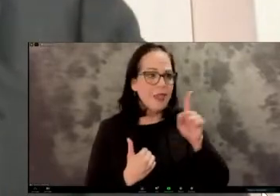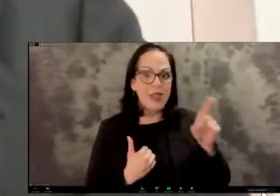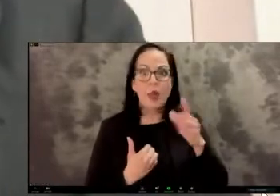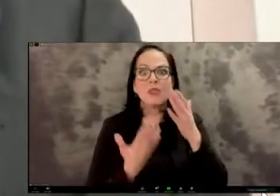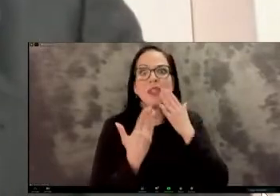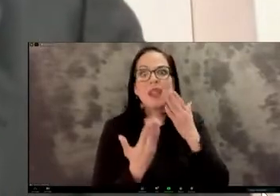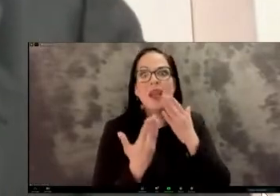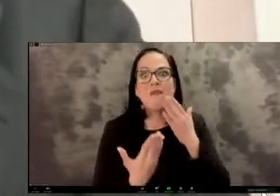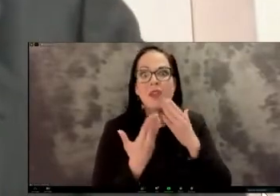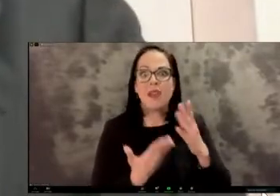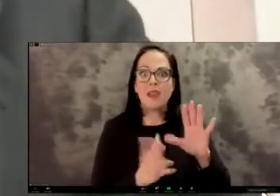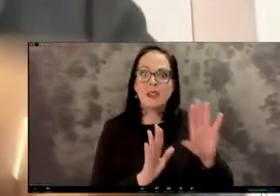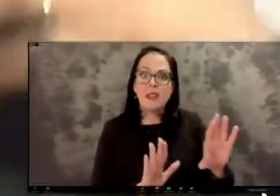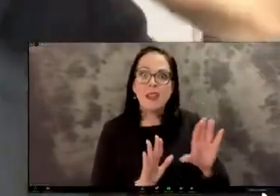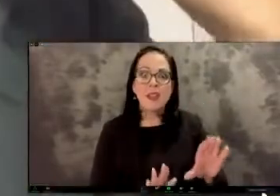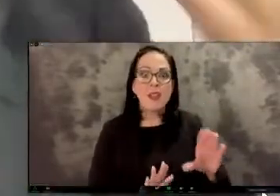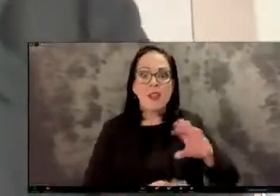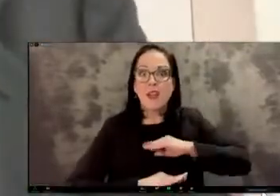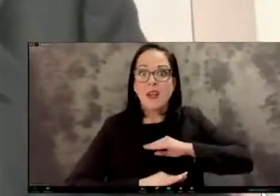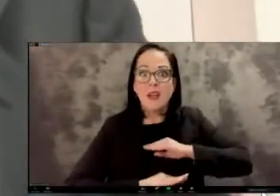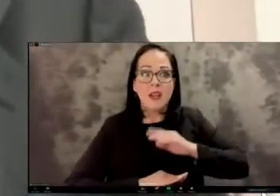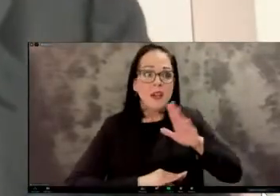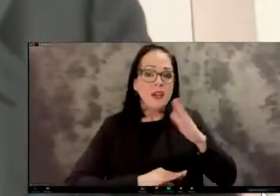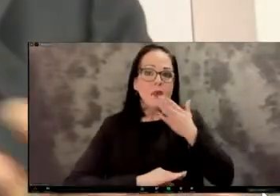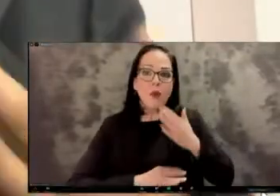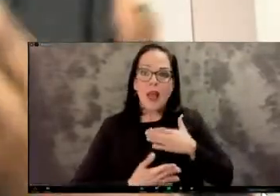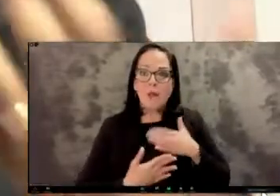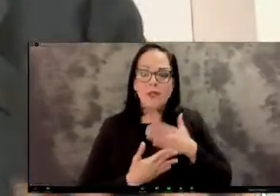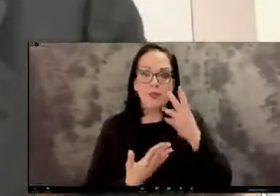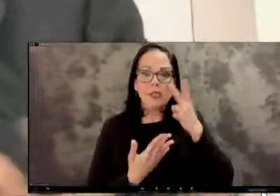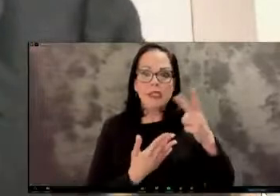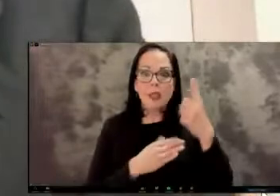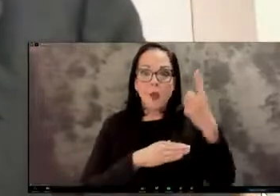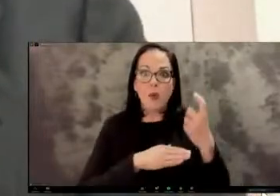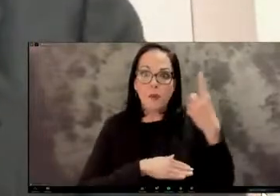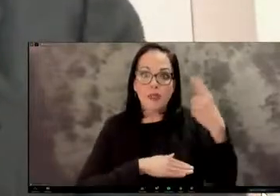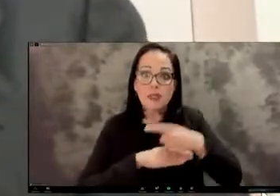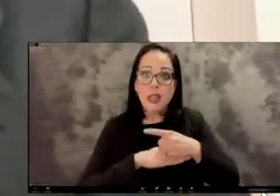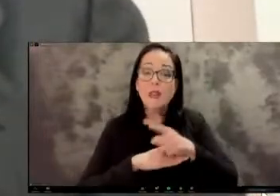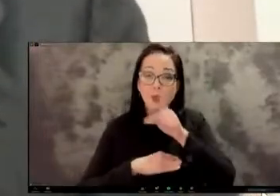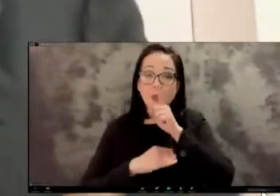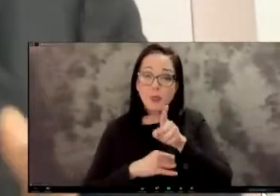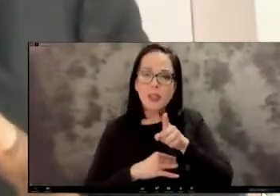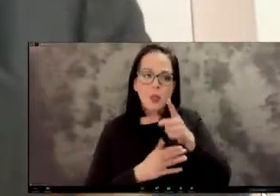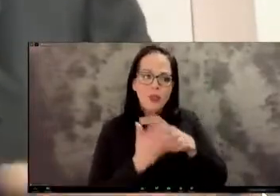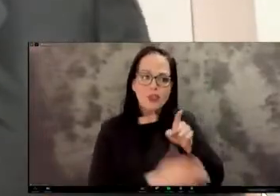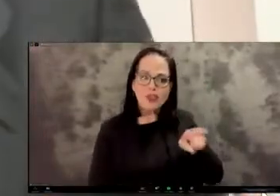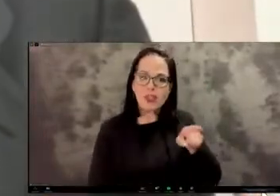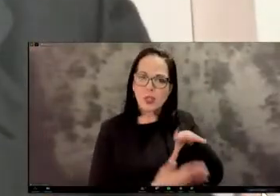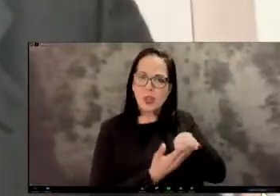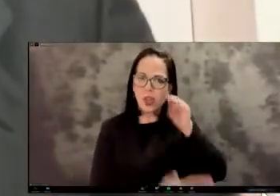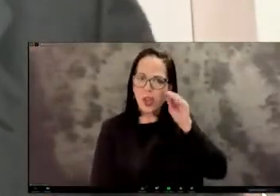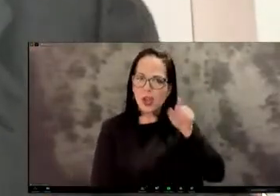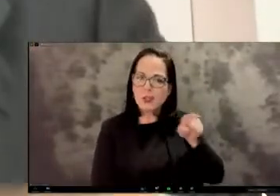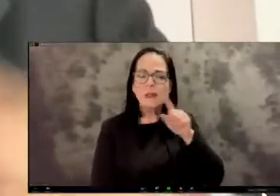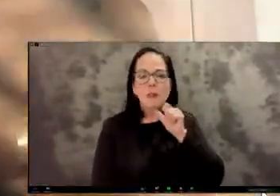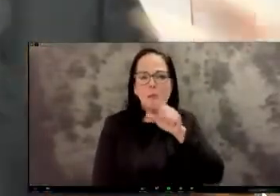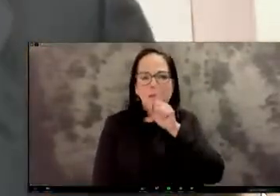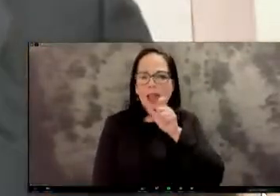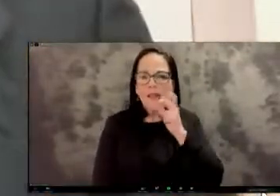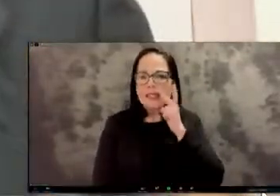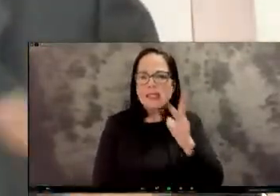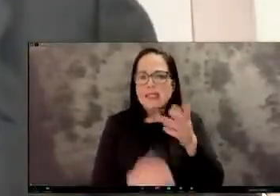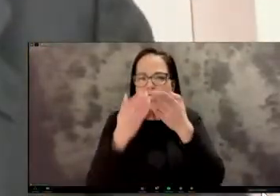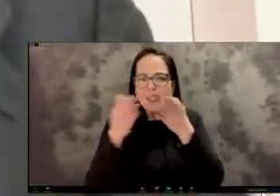thankfulness and gratitude, and we're glad to see a day. So, in part, what she was finding, and I haven't seen systematic attention to this